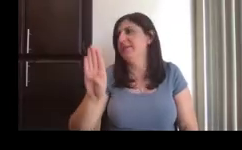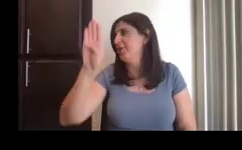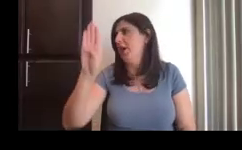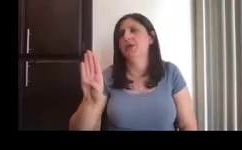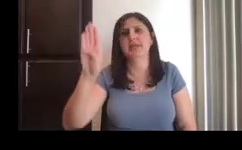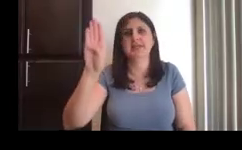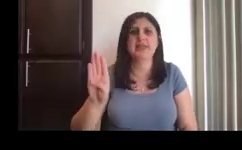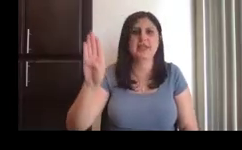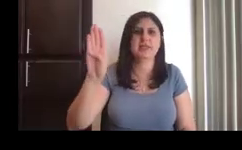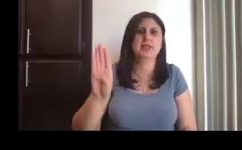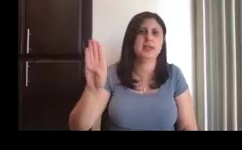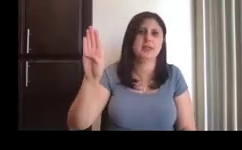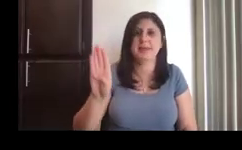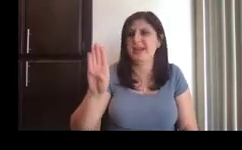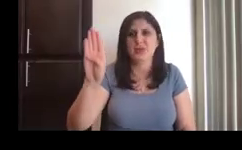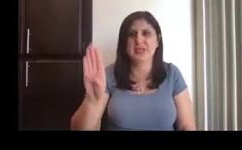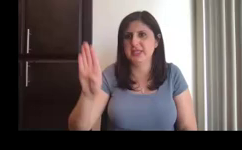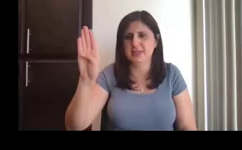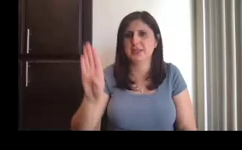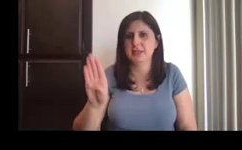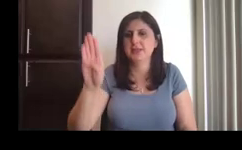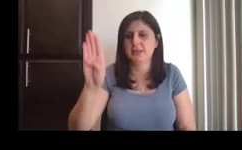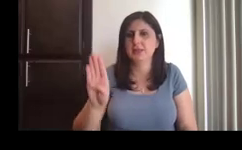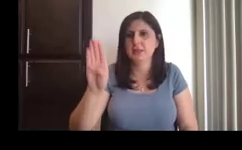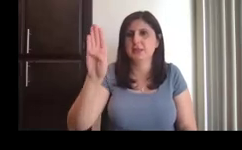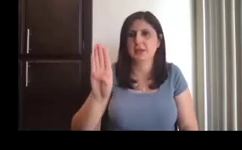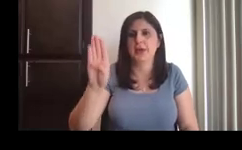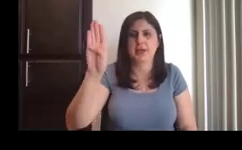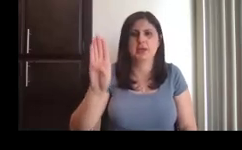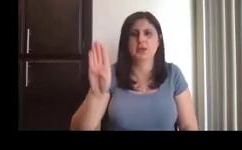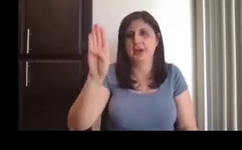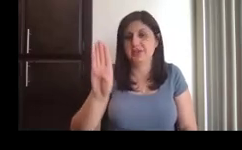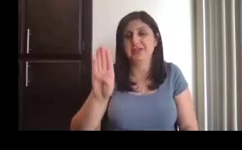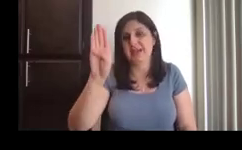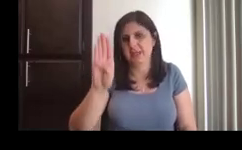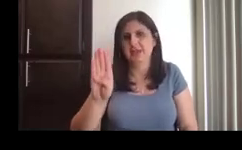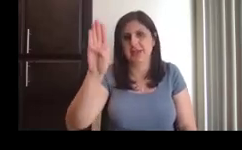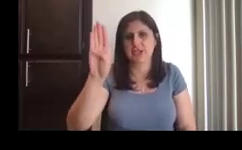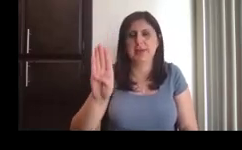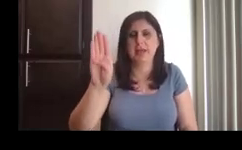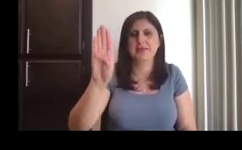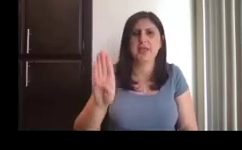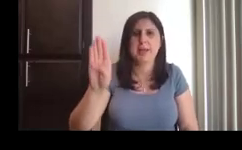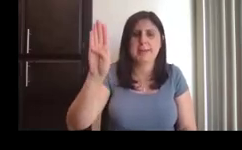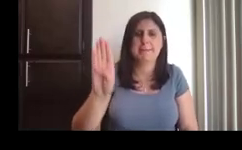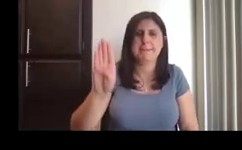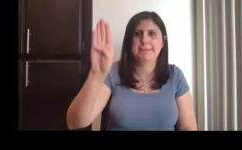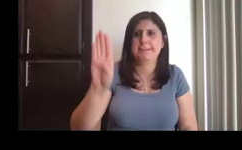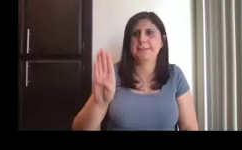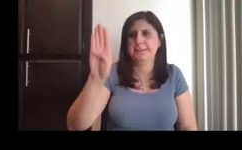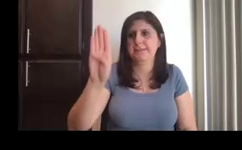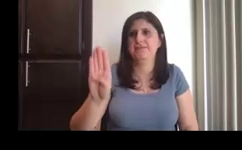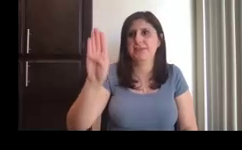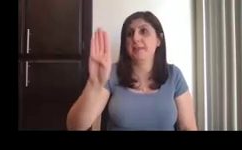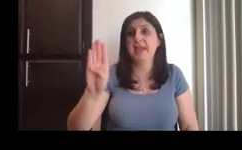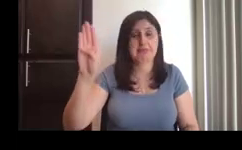Again, if I'm in Chicago and I sign this, they might not know what this is. Okay, so you would have to technically finger spell it.